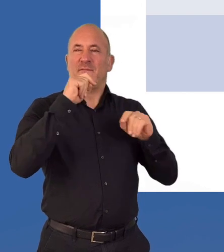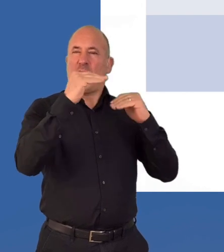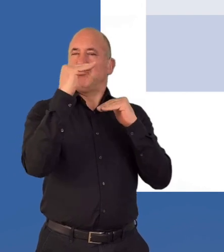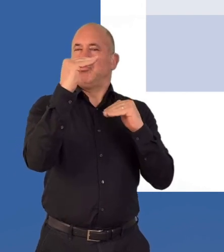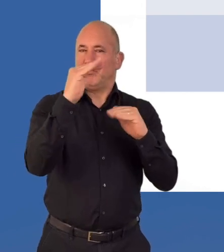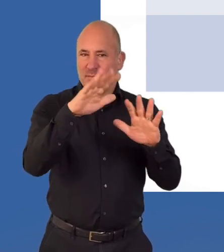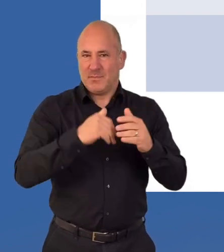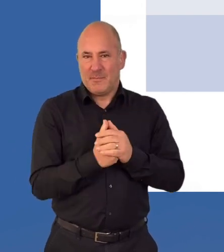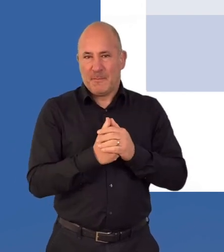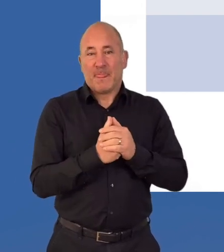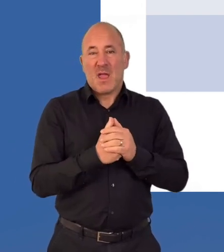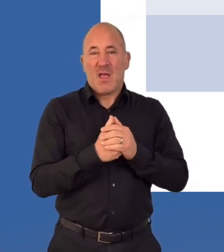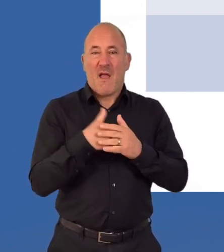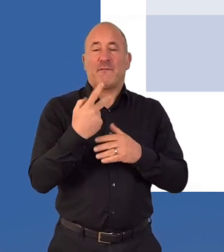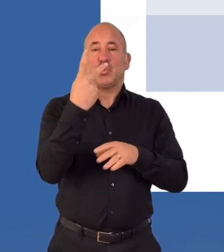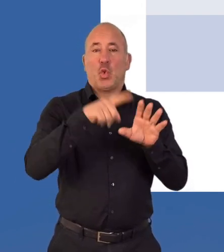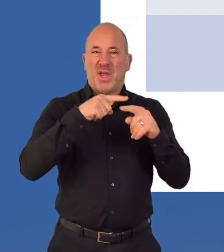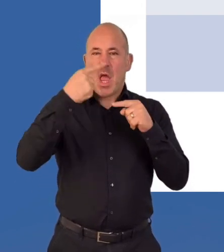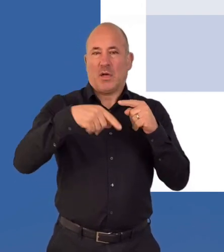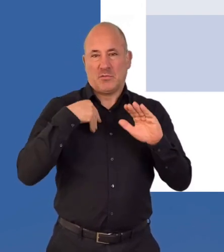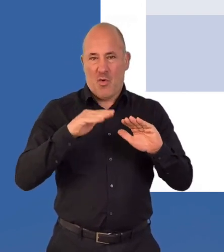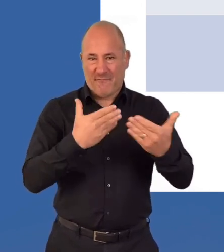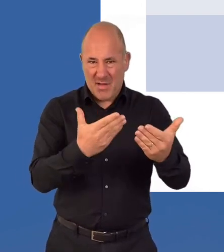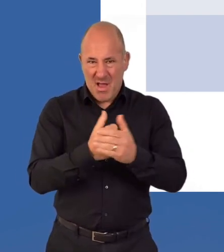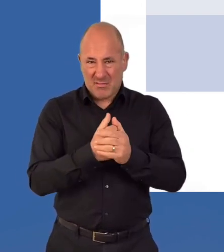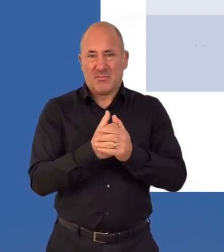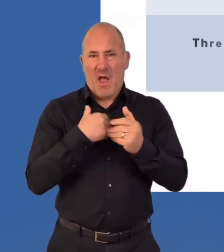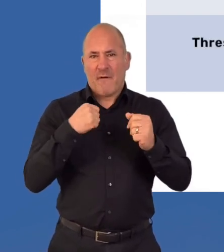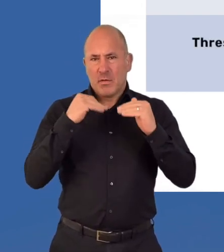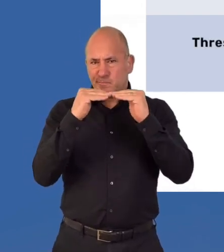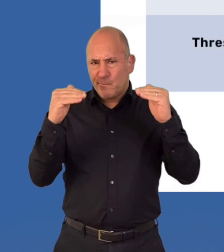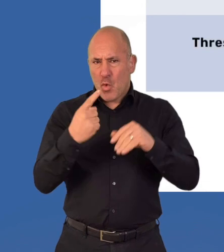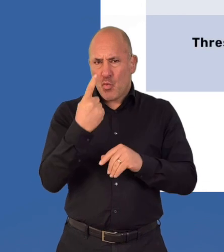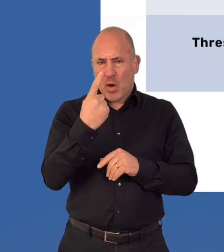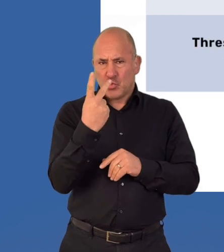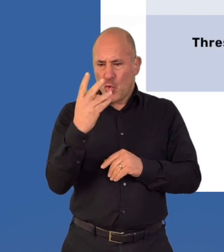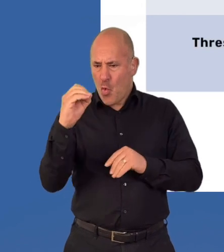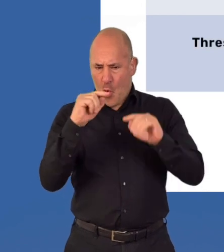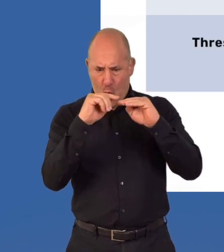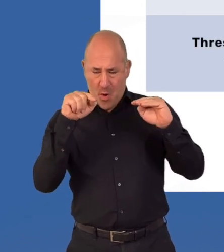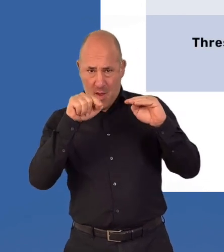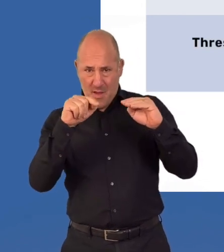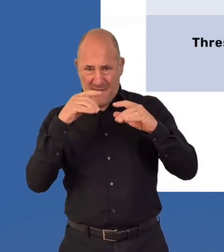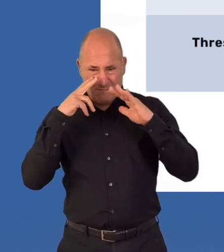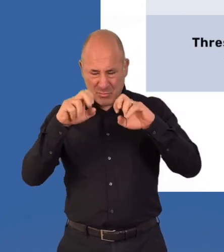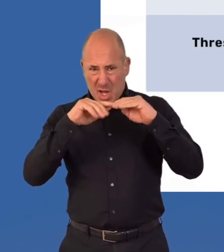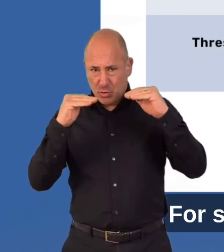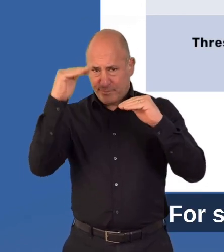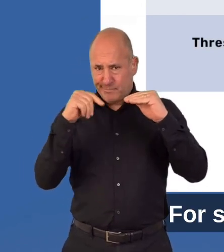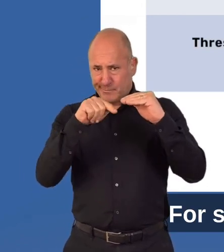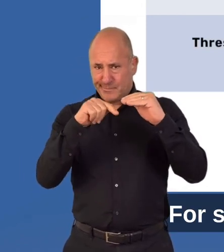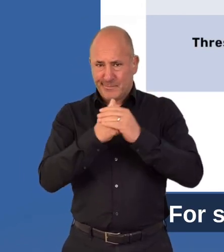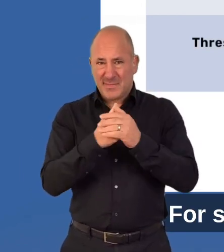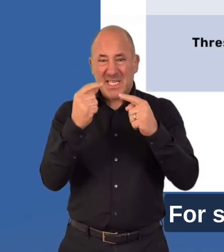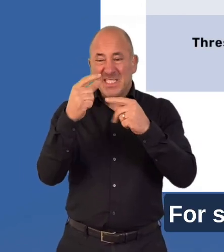50. This is offered every 2 years and works on a threshold of 120 for investigations.